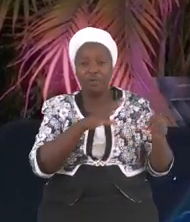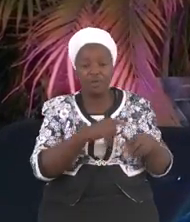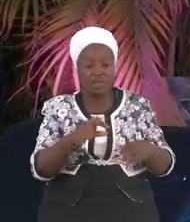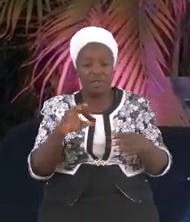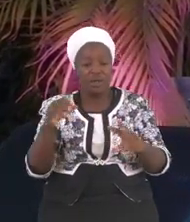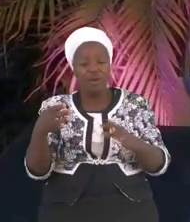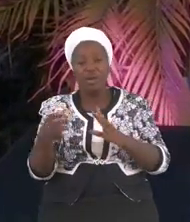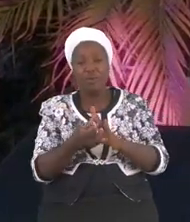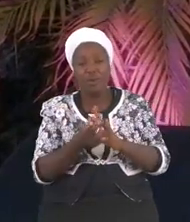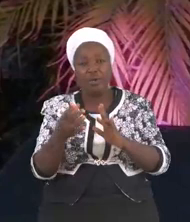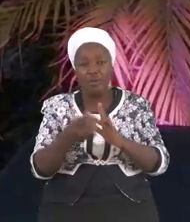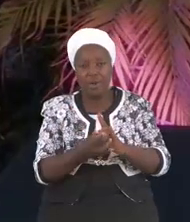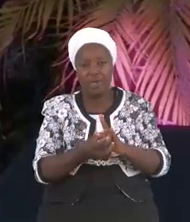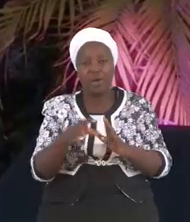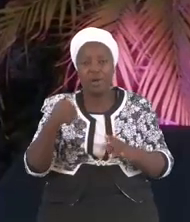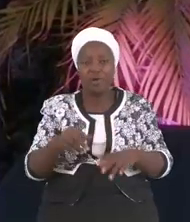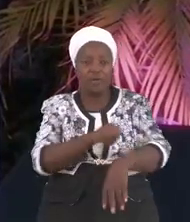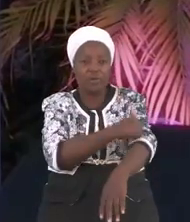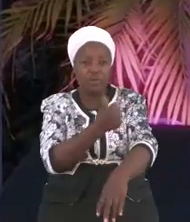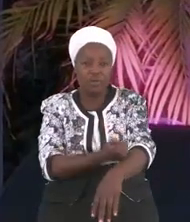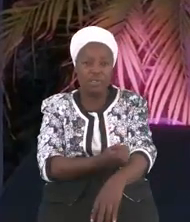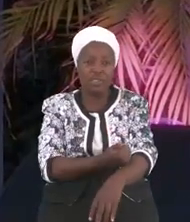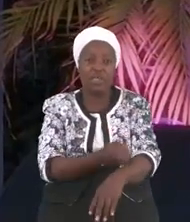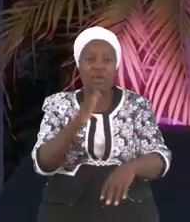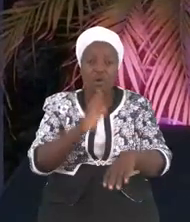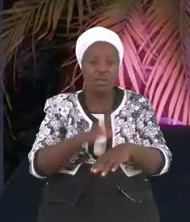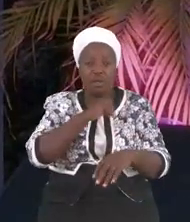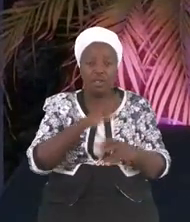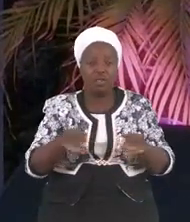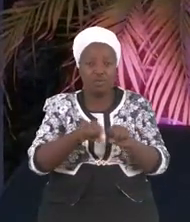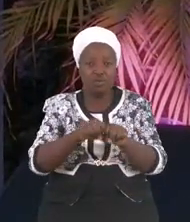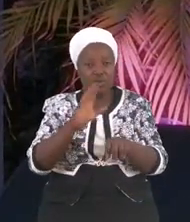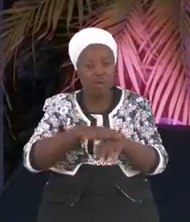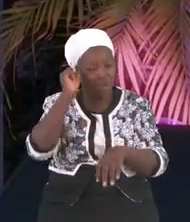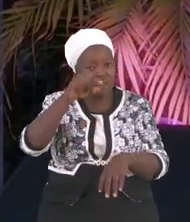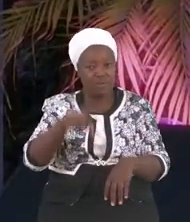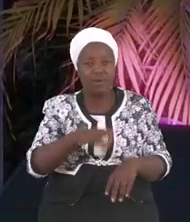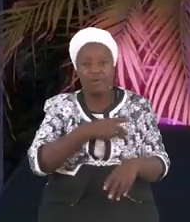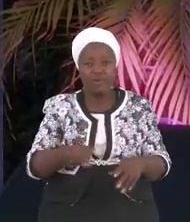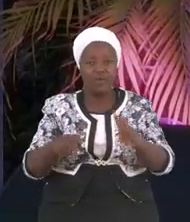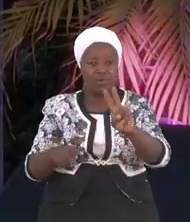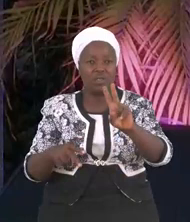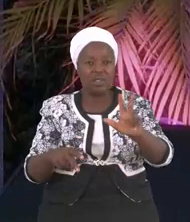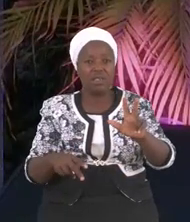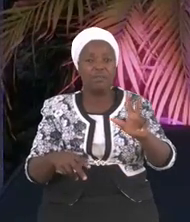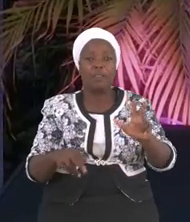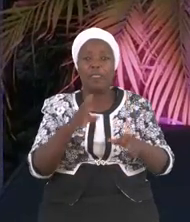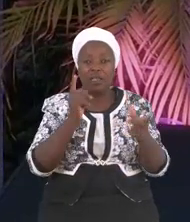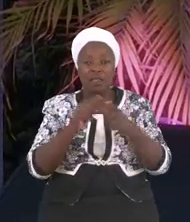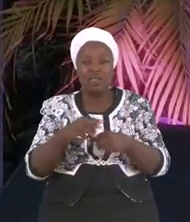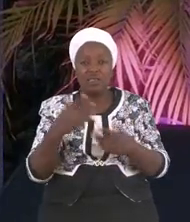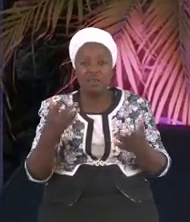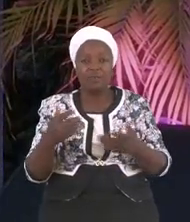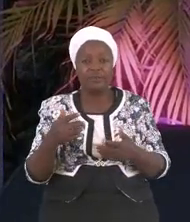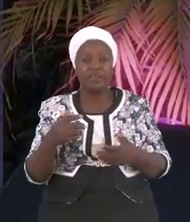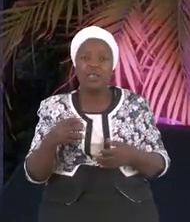hand, and shoes on his feet. And in verse 23, it says, and bring hither the fatted